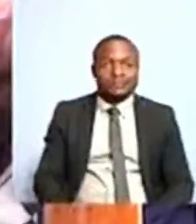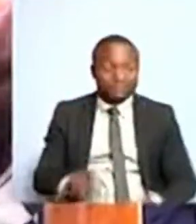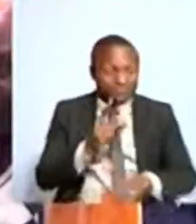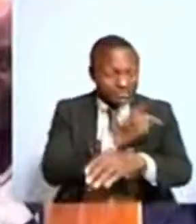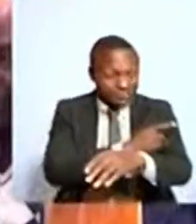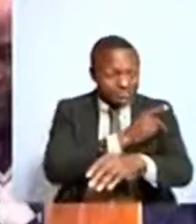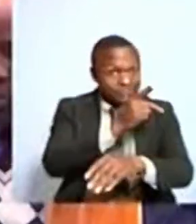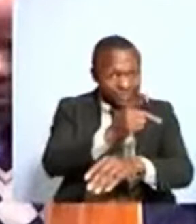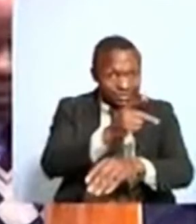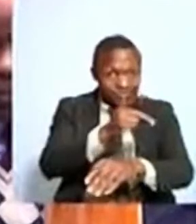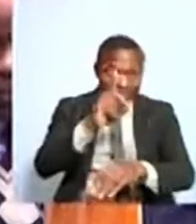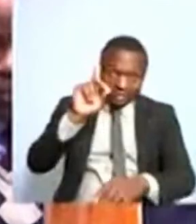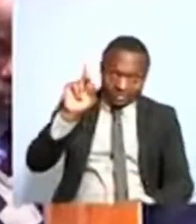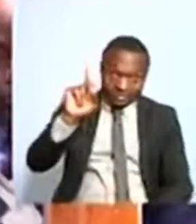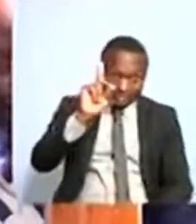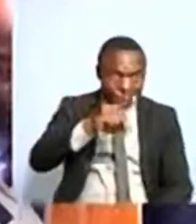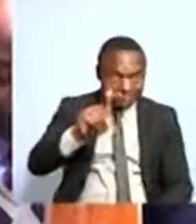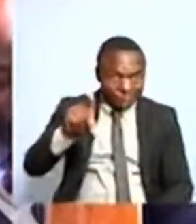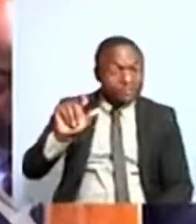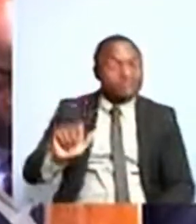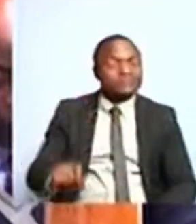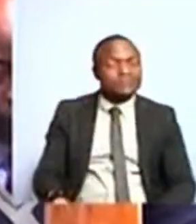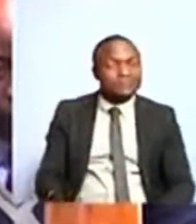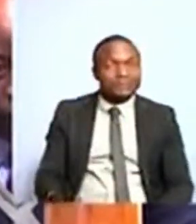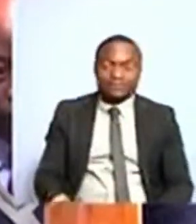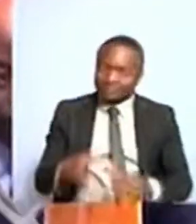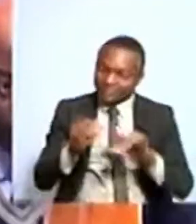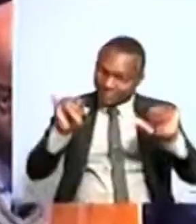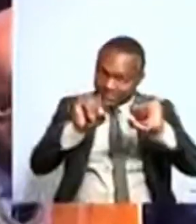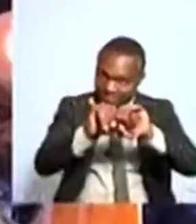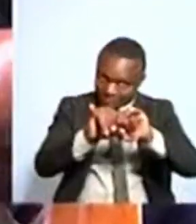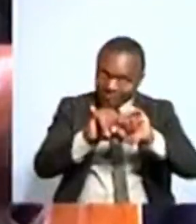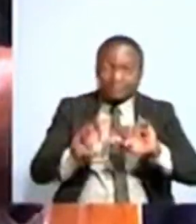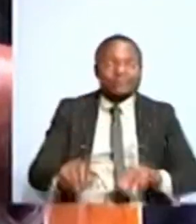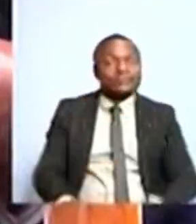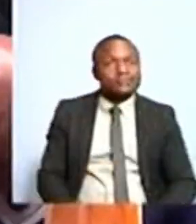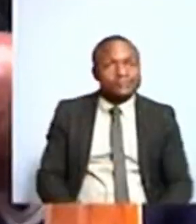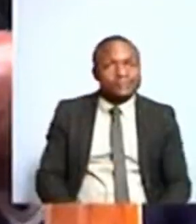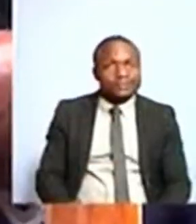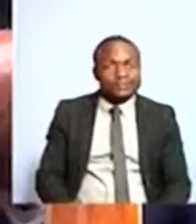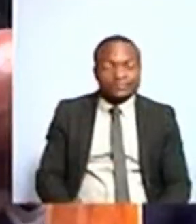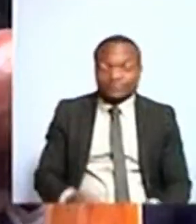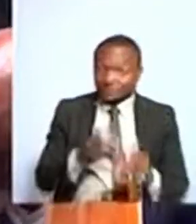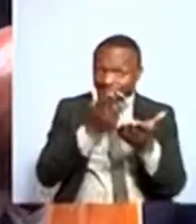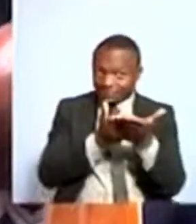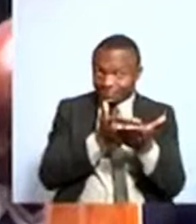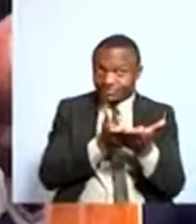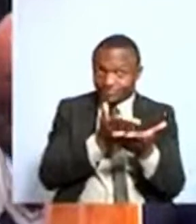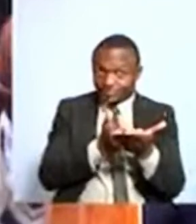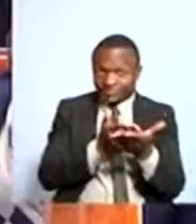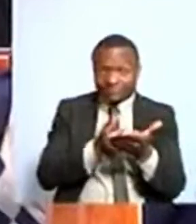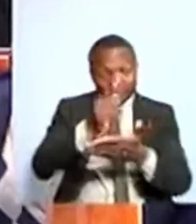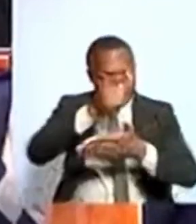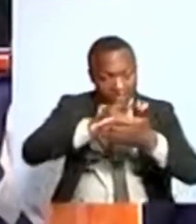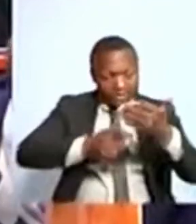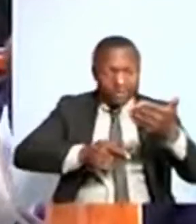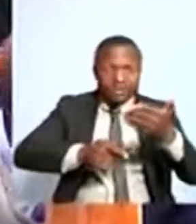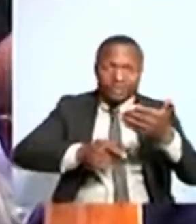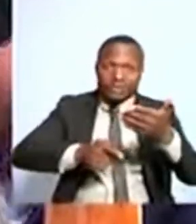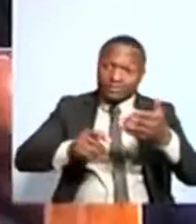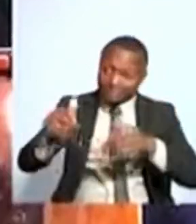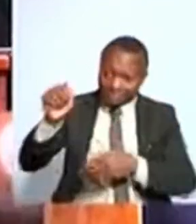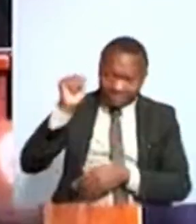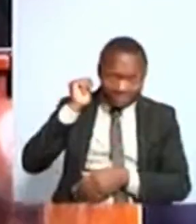delegating to the DPP is important. This is what we are